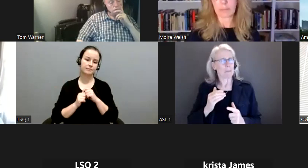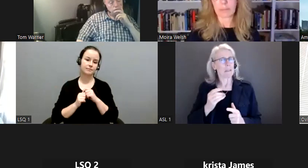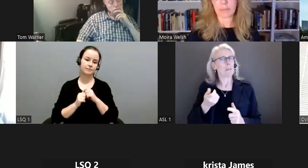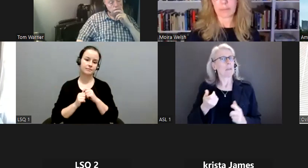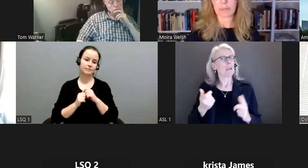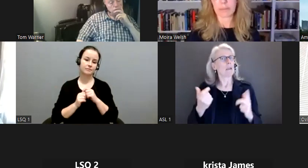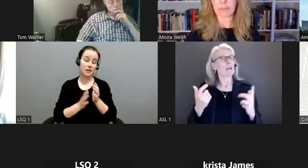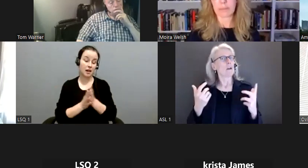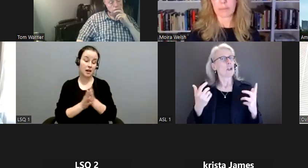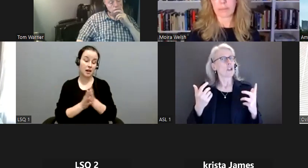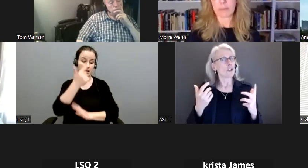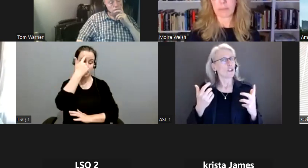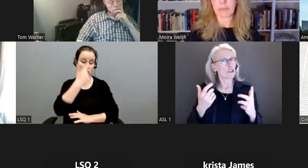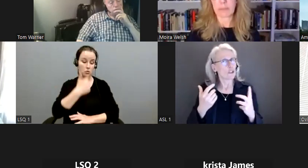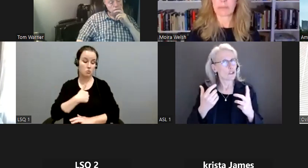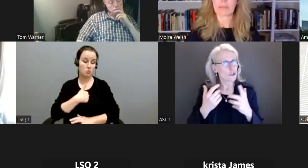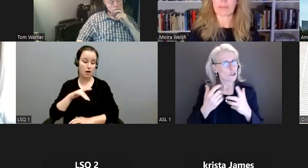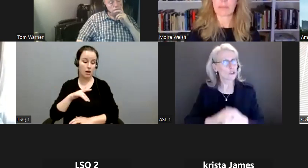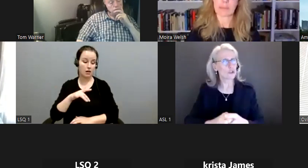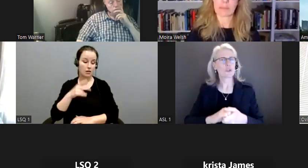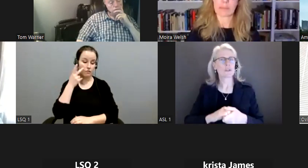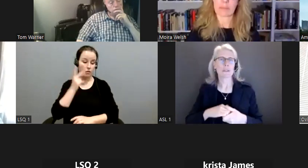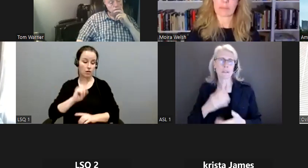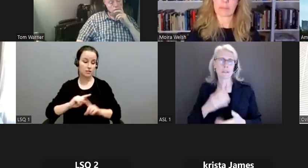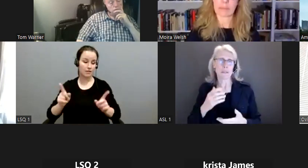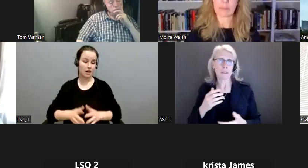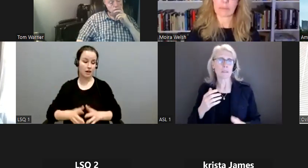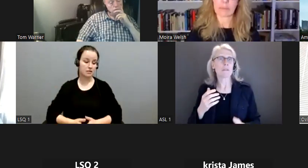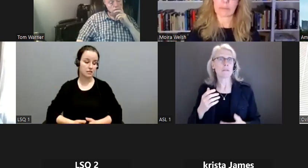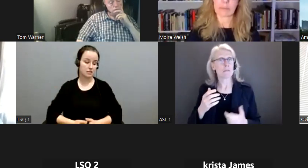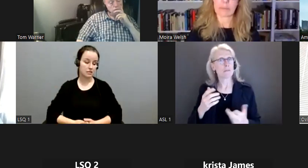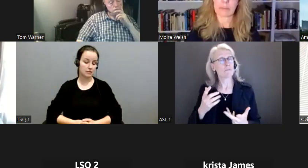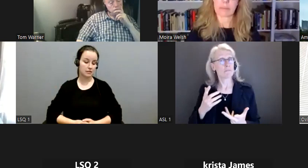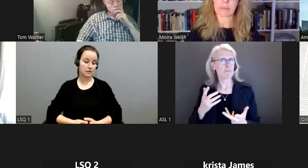Like I might be actually joining Canadians fighting for the rights of older